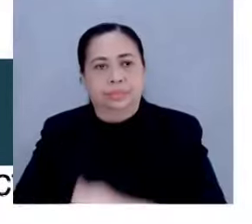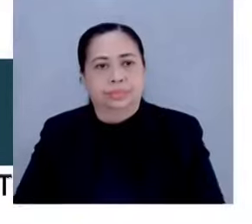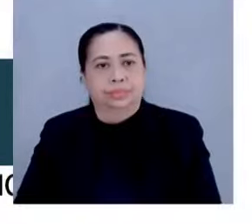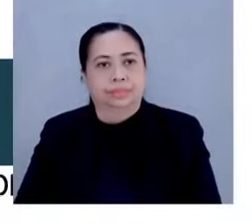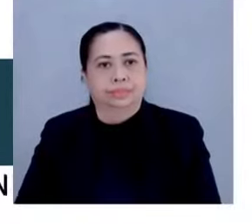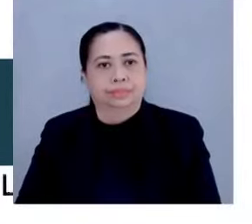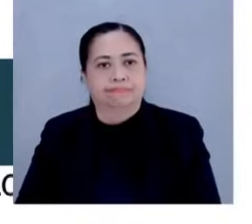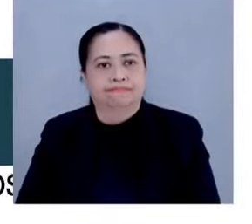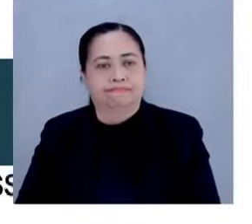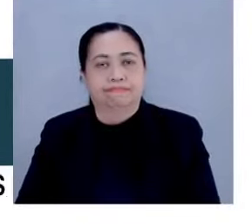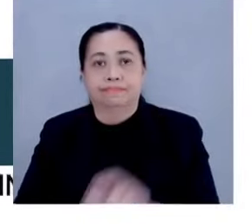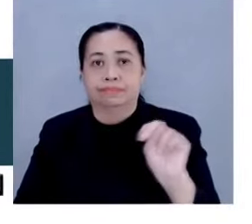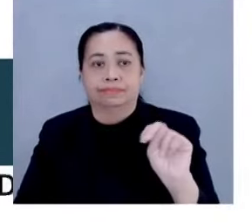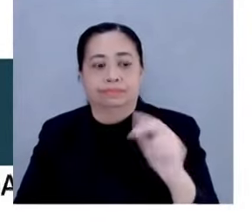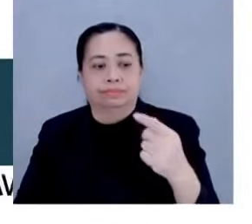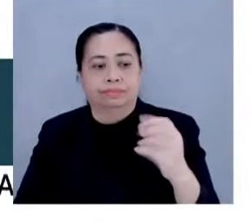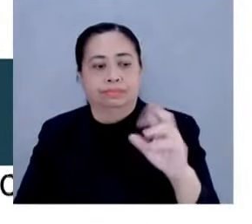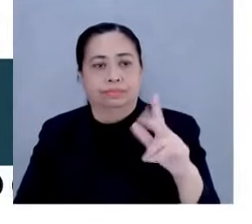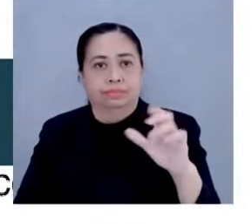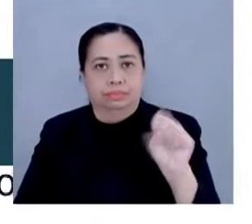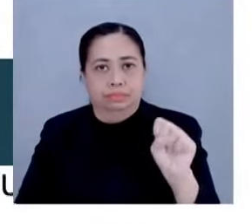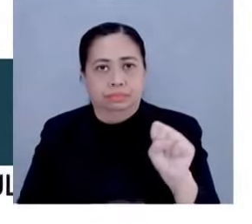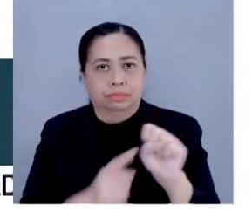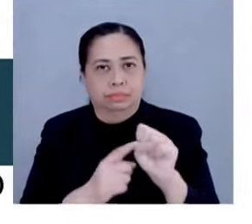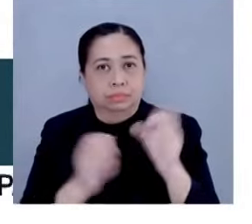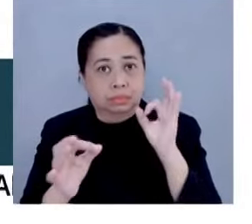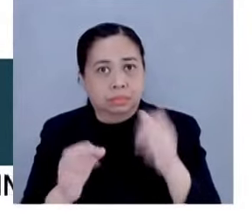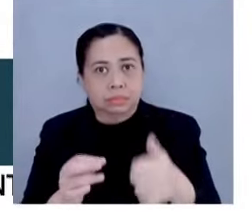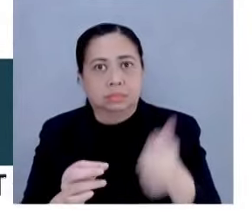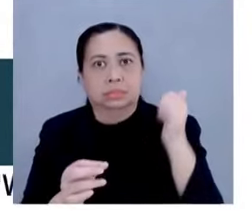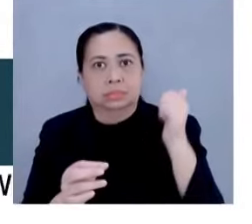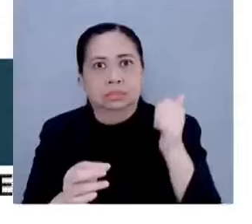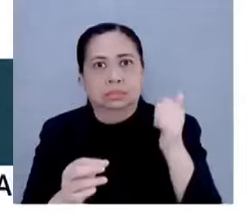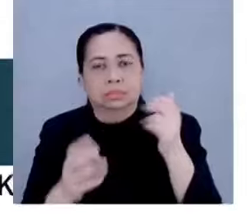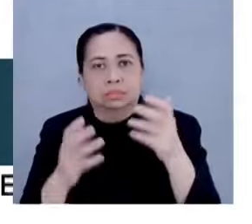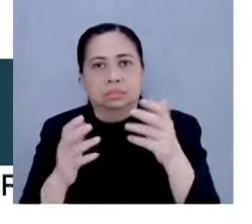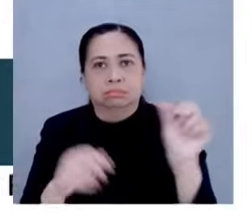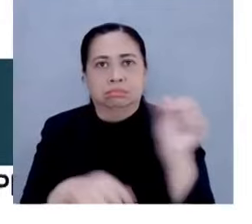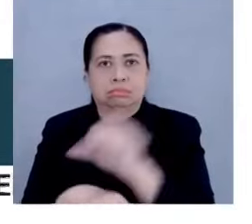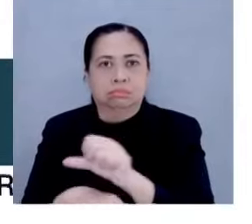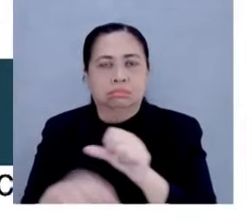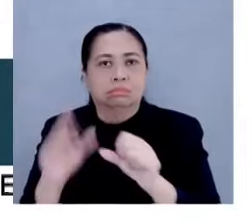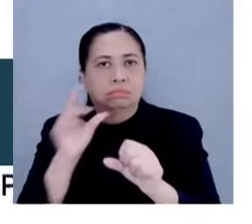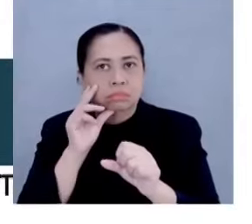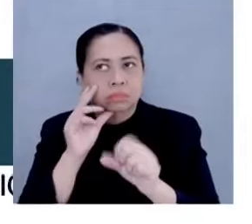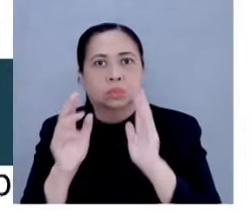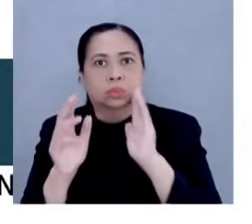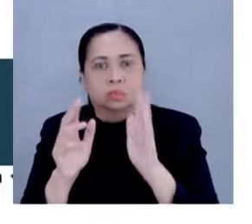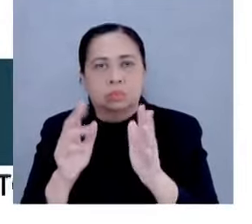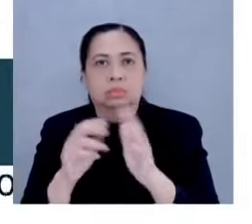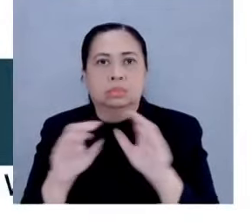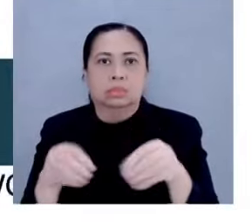If the Nograles will actually be able to snatch Davao away from the Dutertes, then it will give